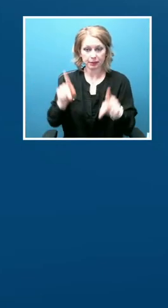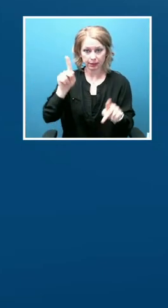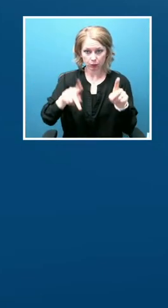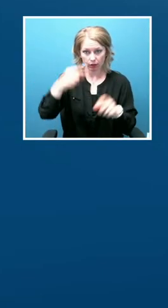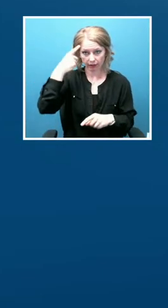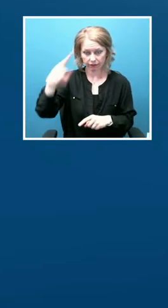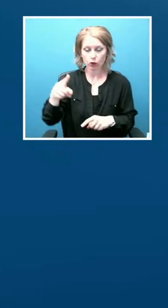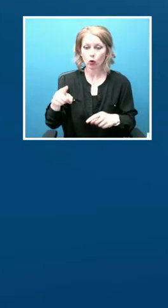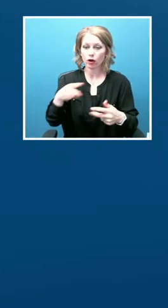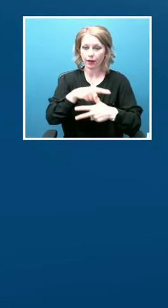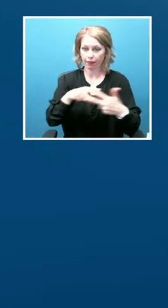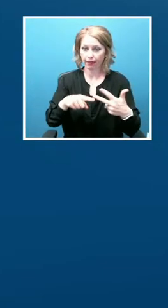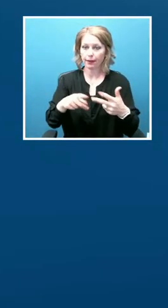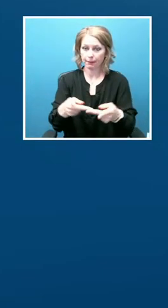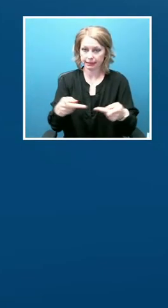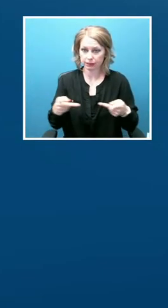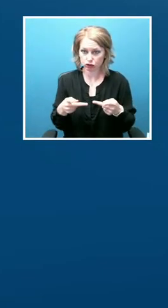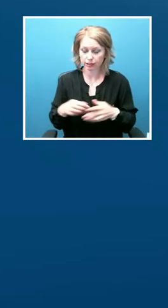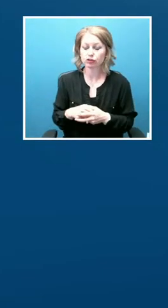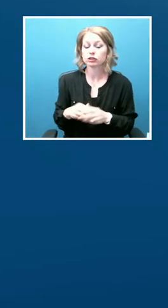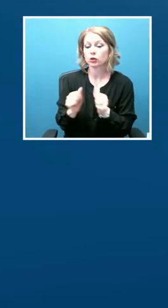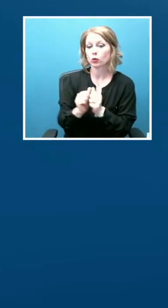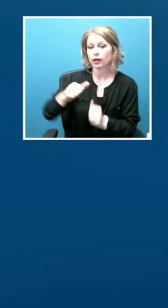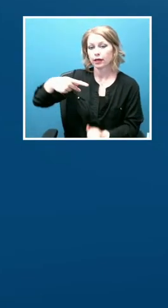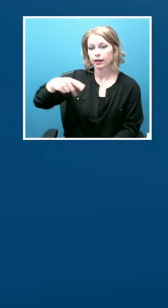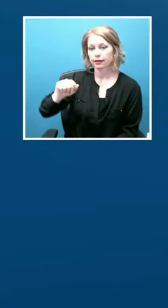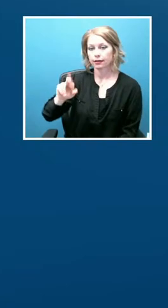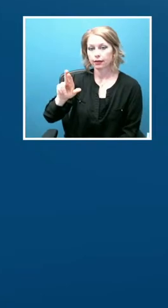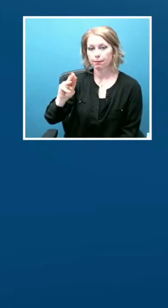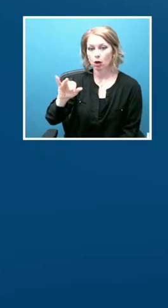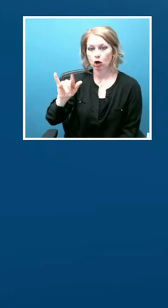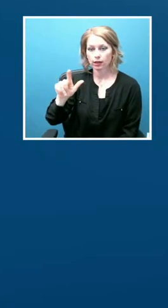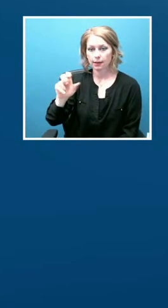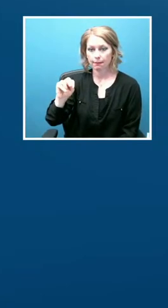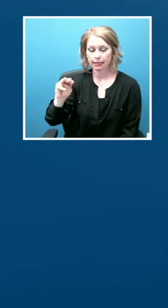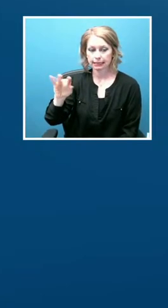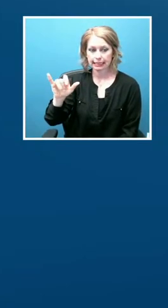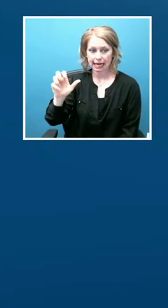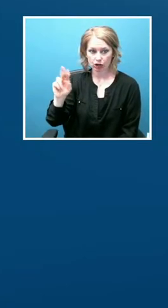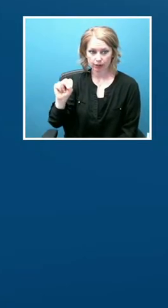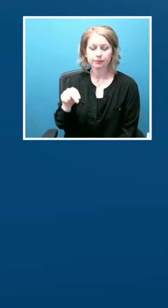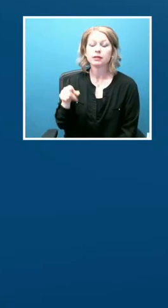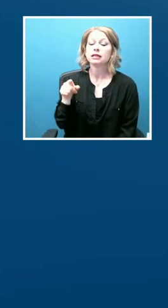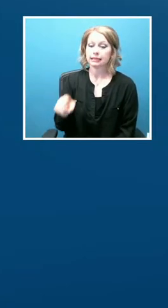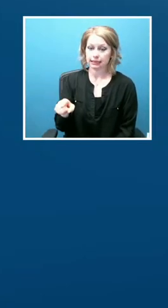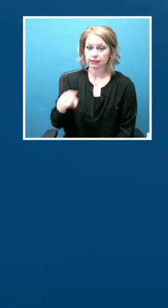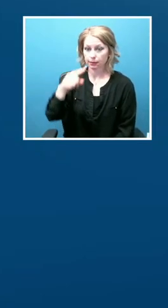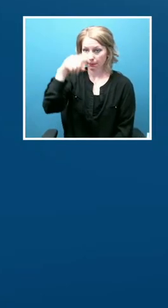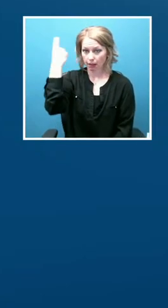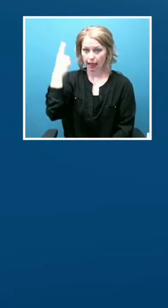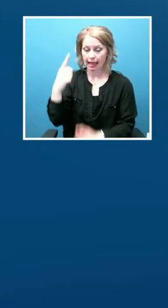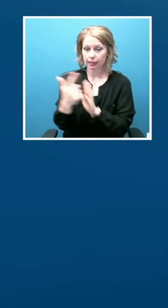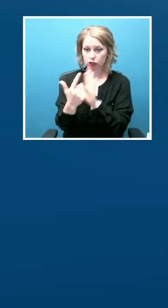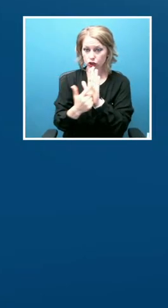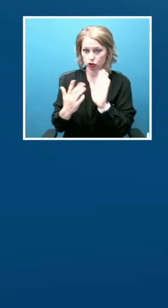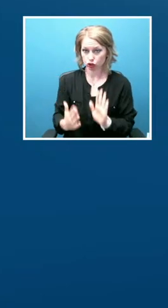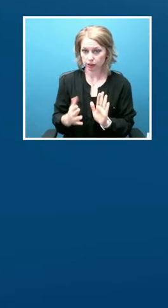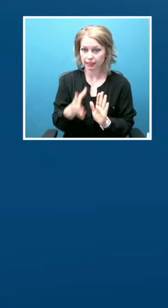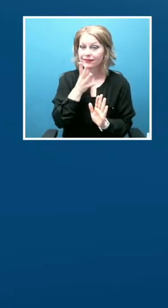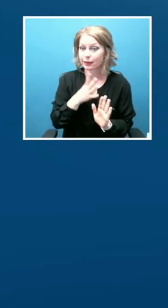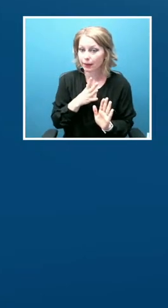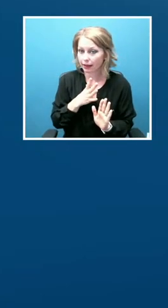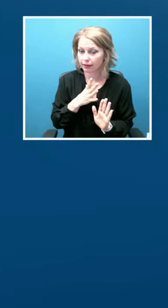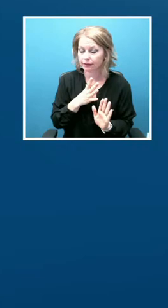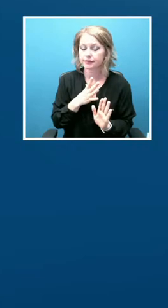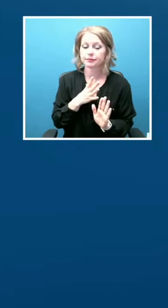fact, the parliamentarian that they were contesting is a Black attorney, female, who